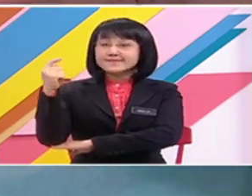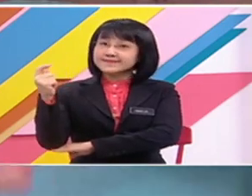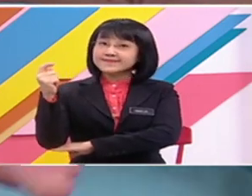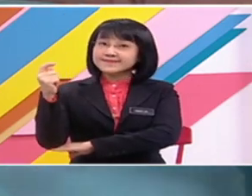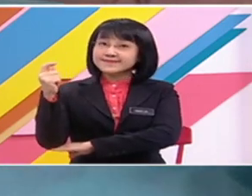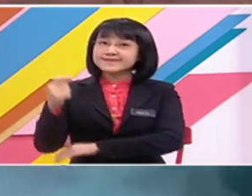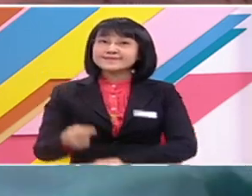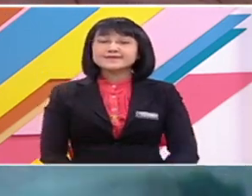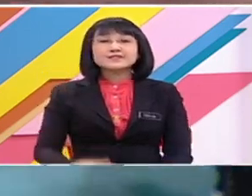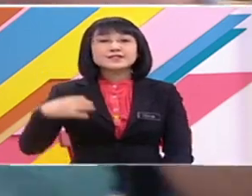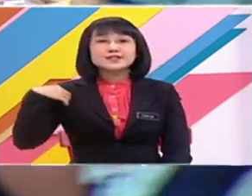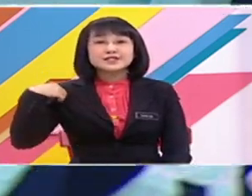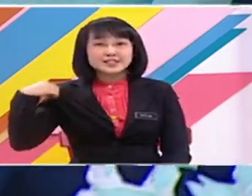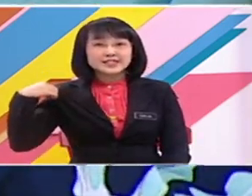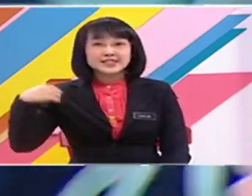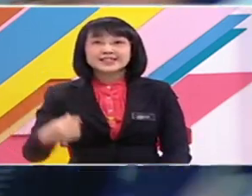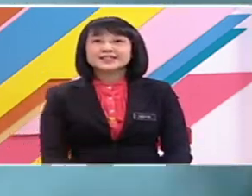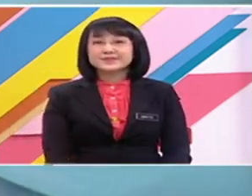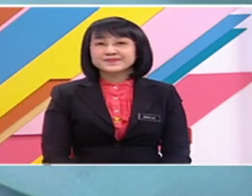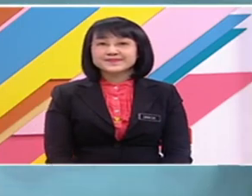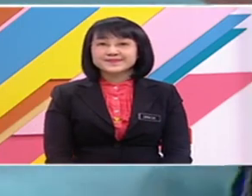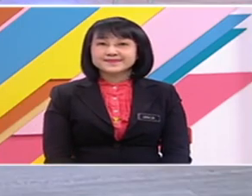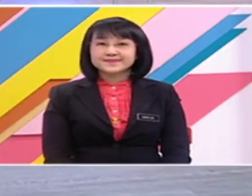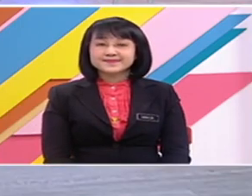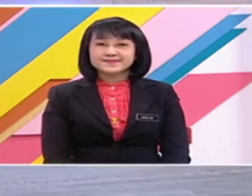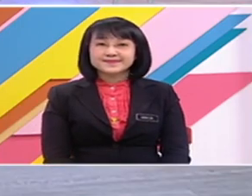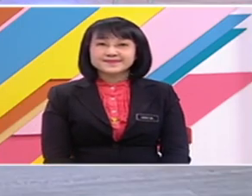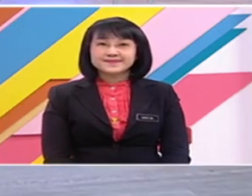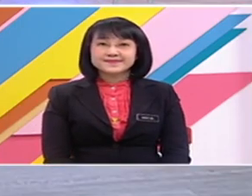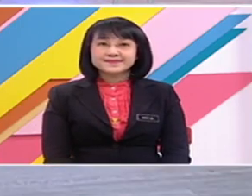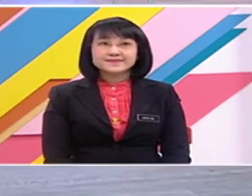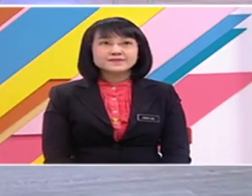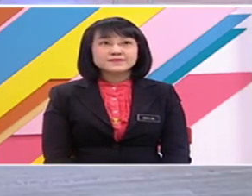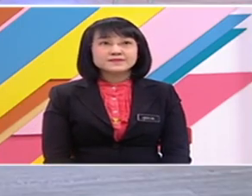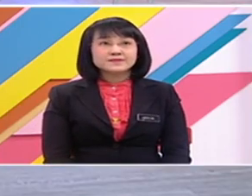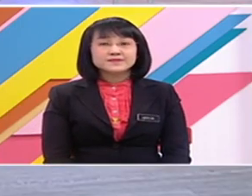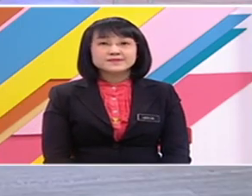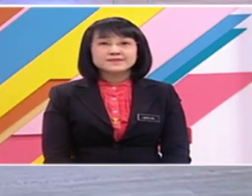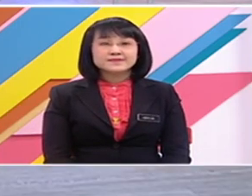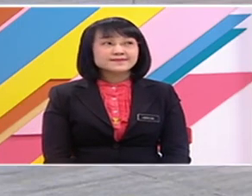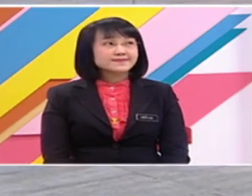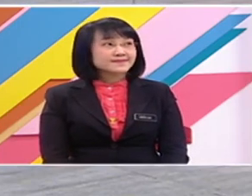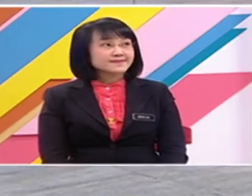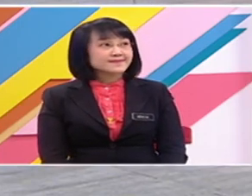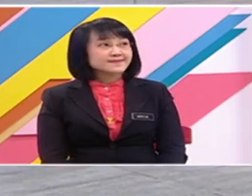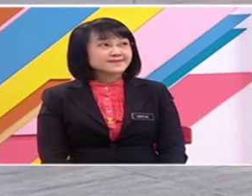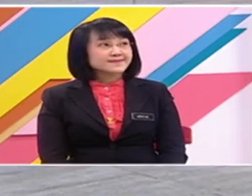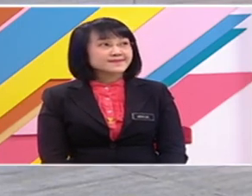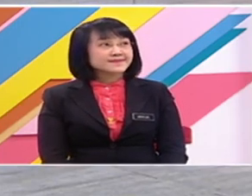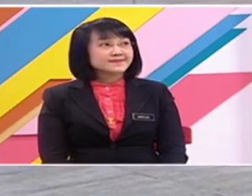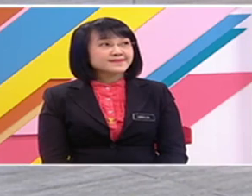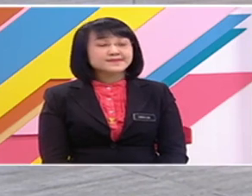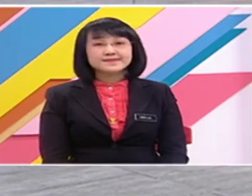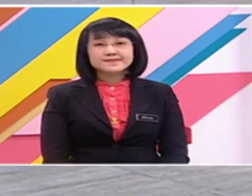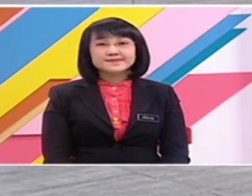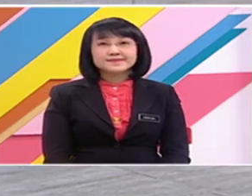S-H-I-R-T. Shirt. Shirt. Okay, this is shirt. So, I will paste it here. Teacher. So that